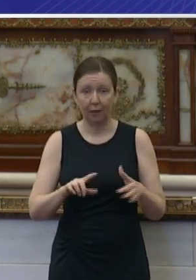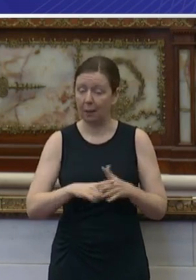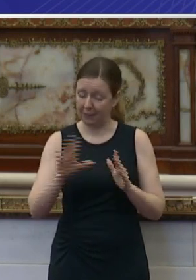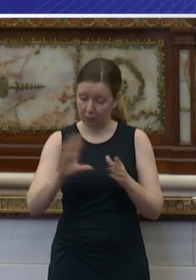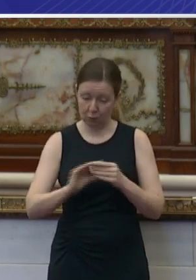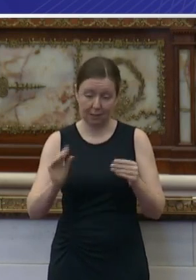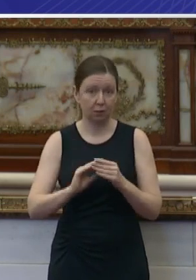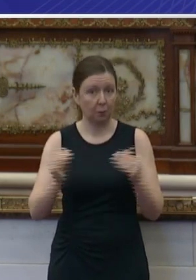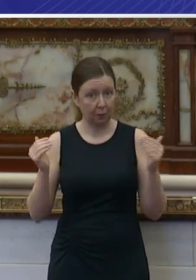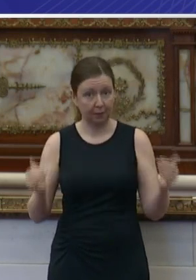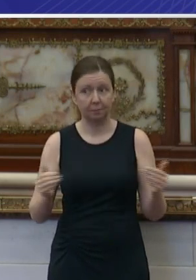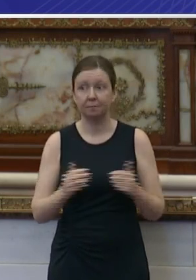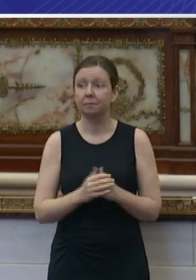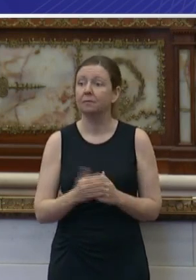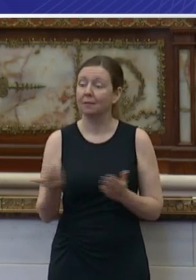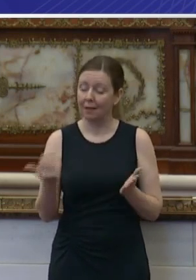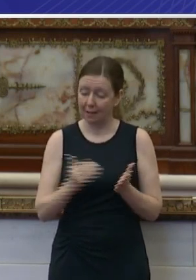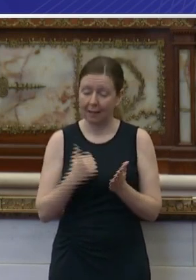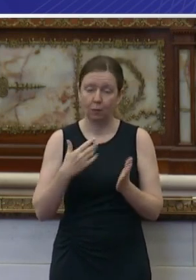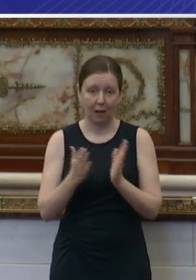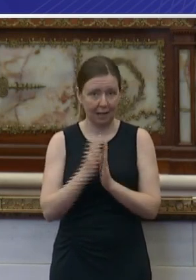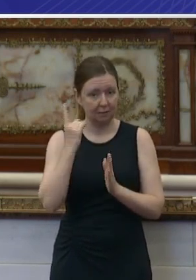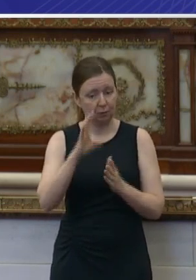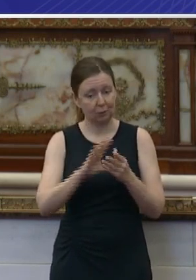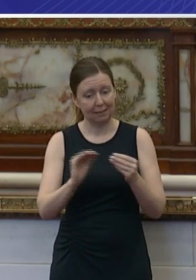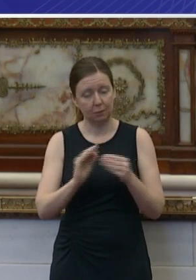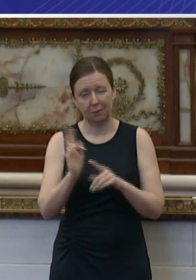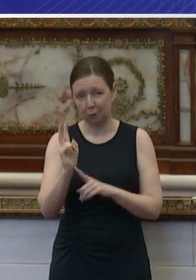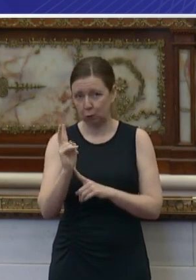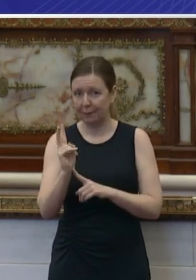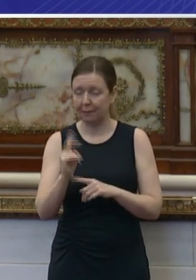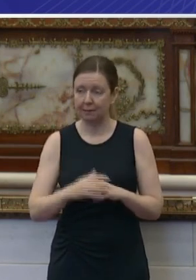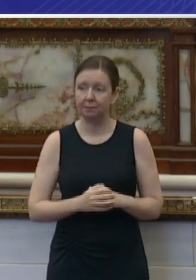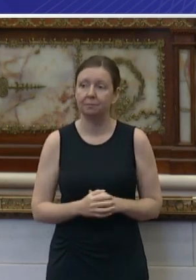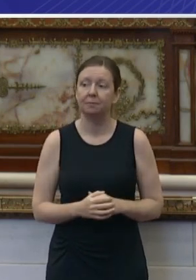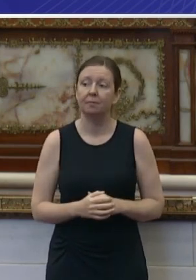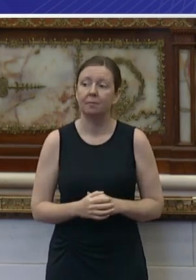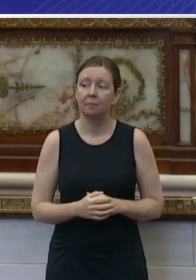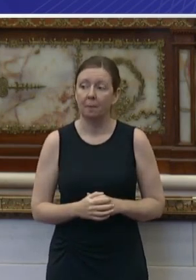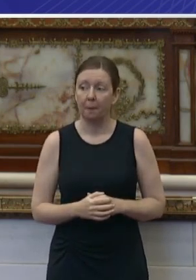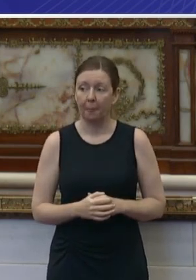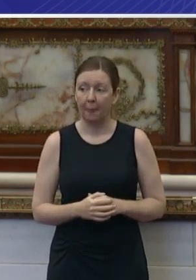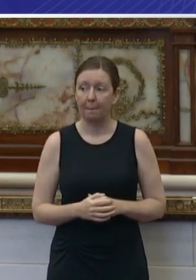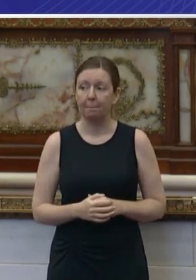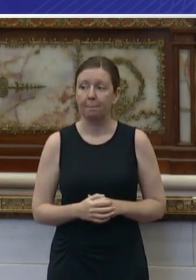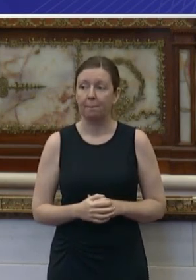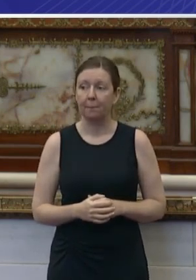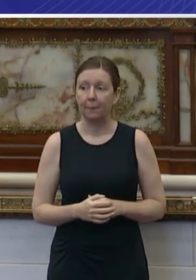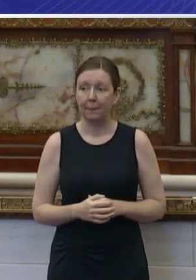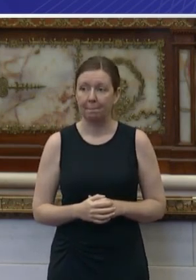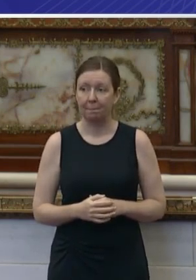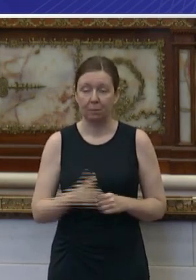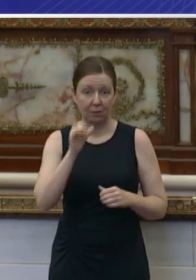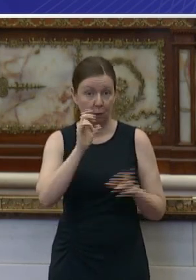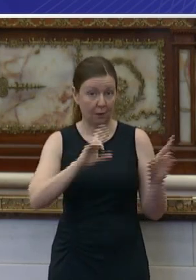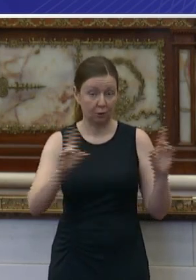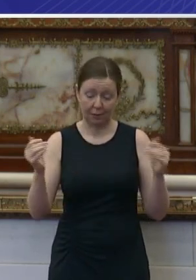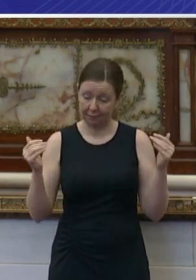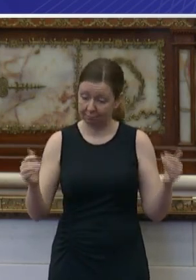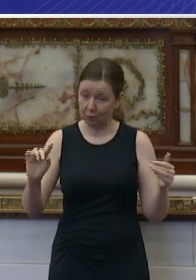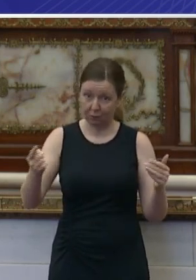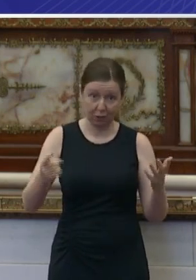your testimony. Again, we're asking for your testimony to be 2 minutes. And whoever's ready can